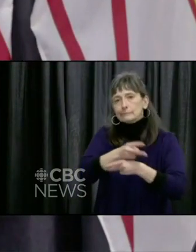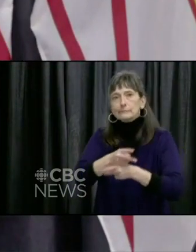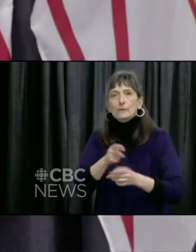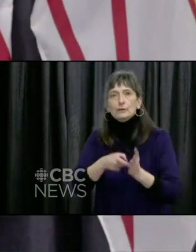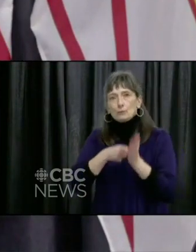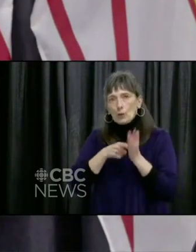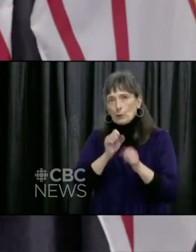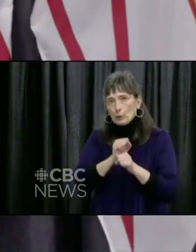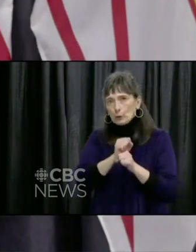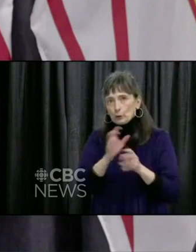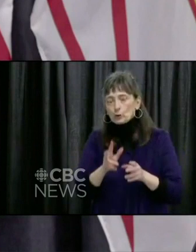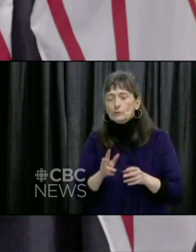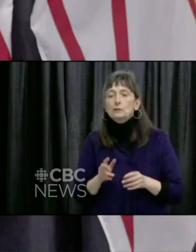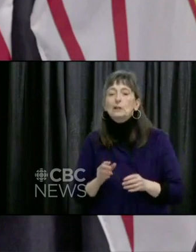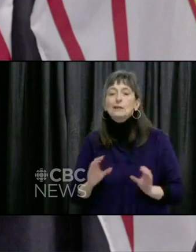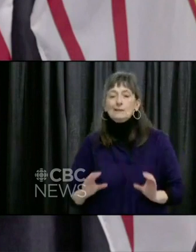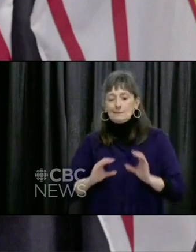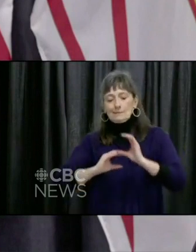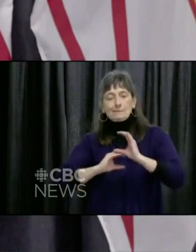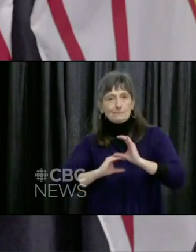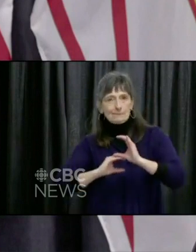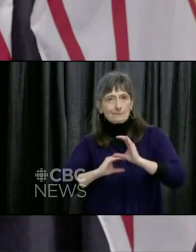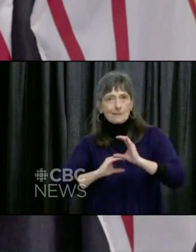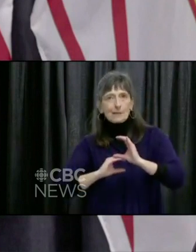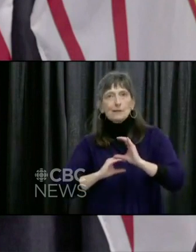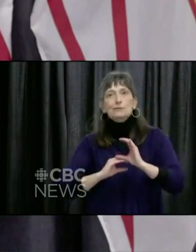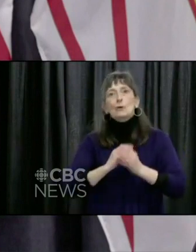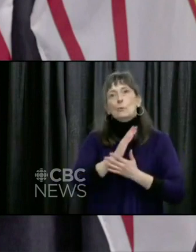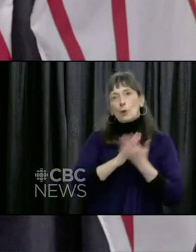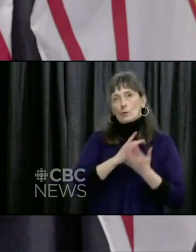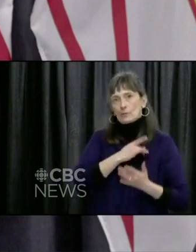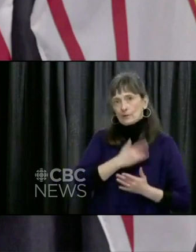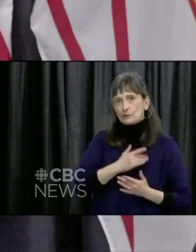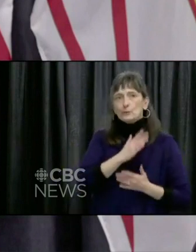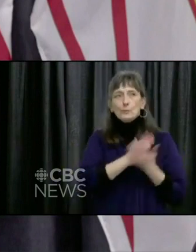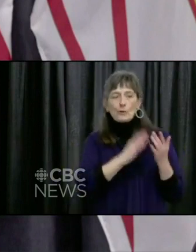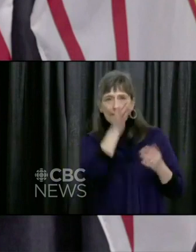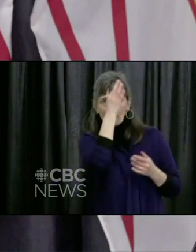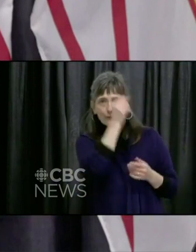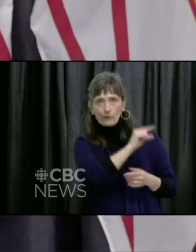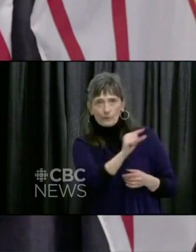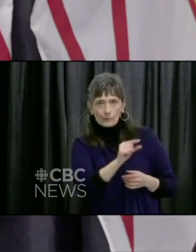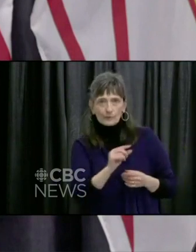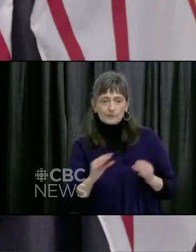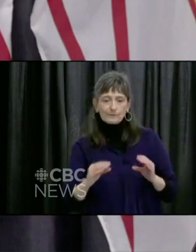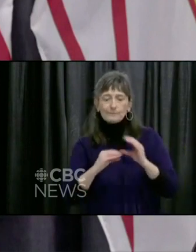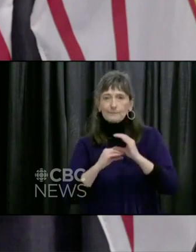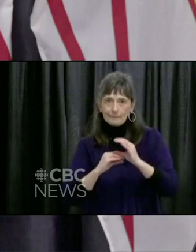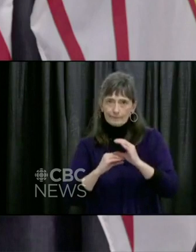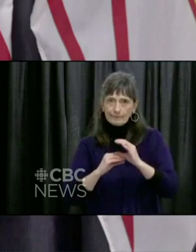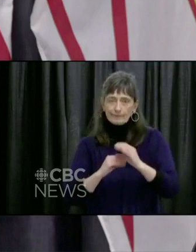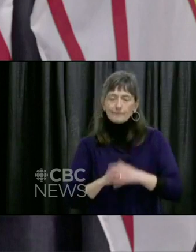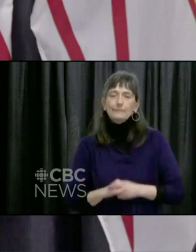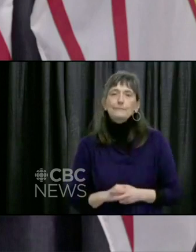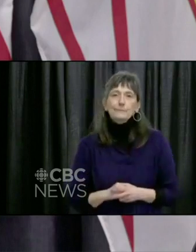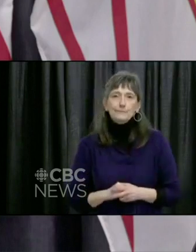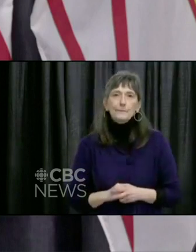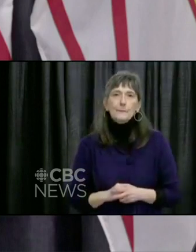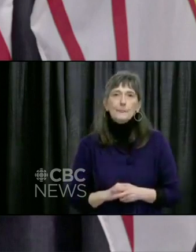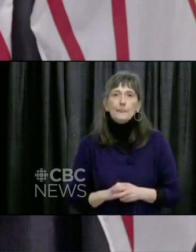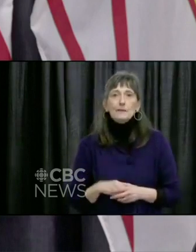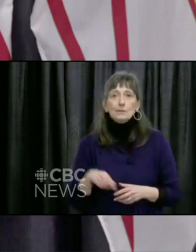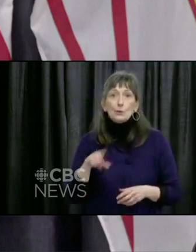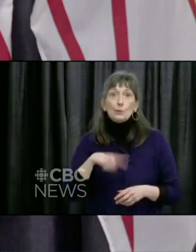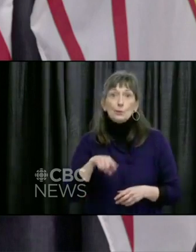community as well. So this will be a cost-shared on a cost-shared basis with the federal government and with the provincial government, and this is something now that as